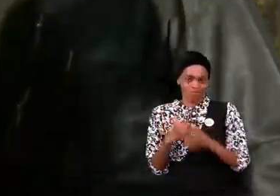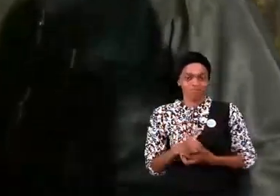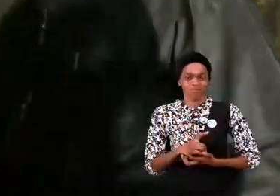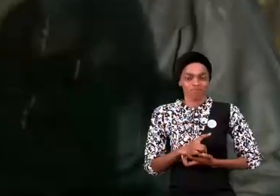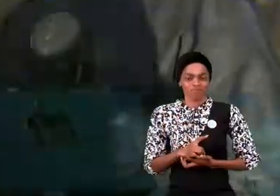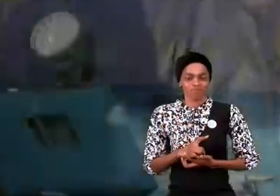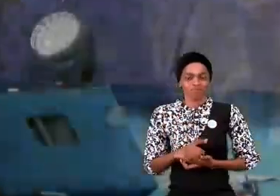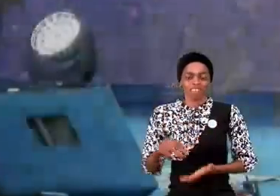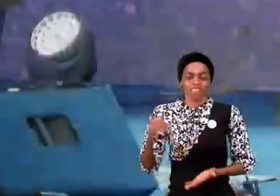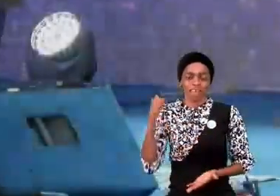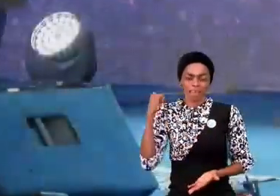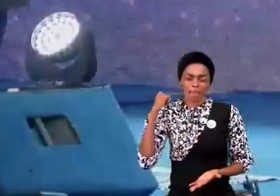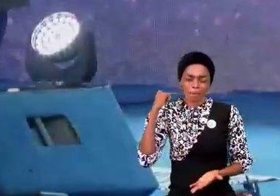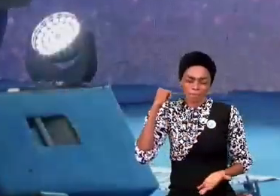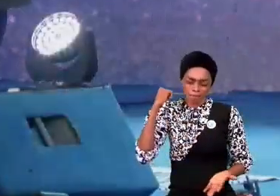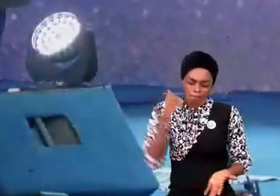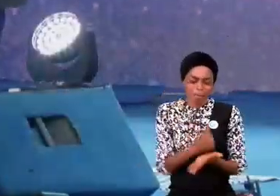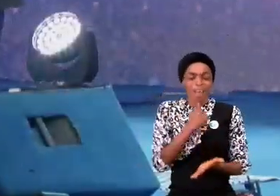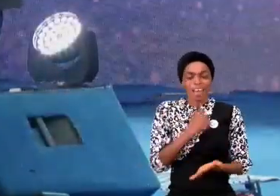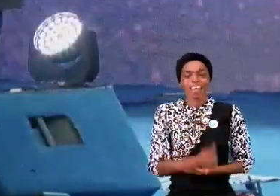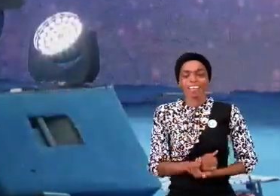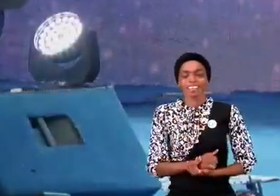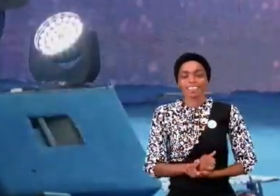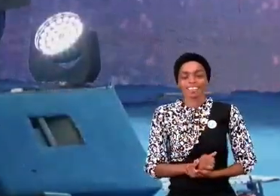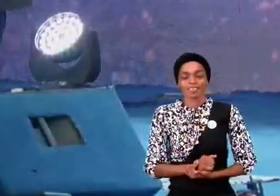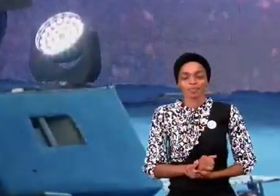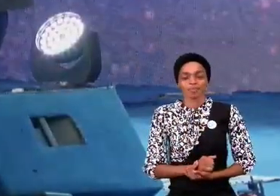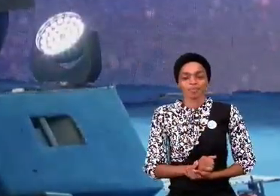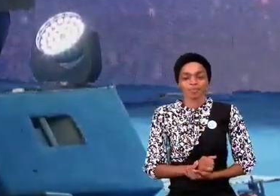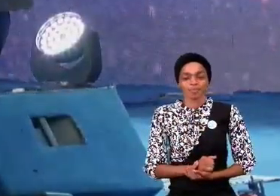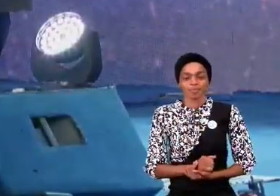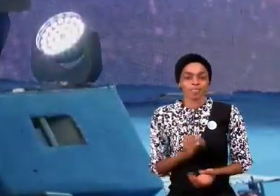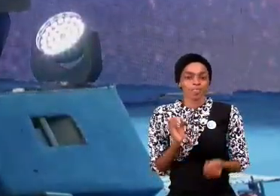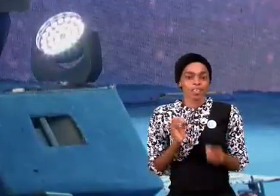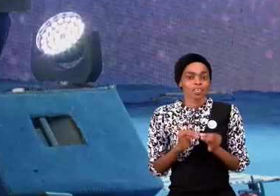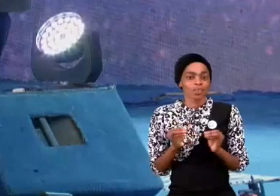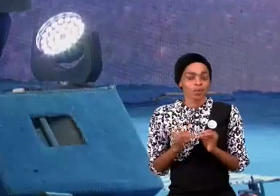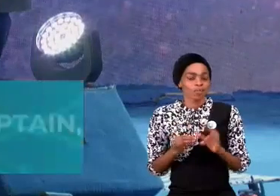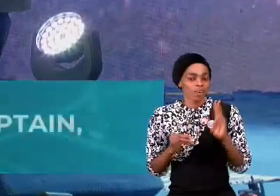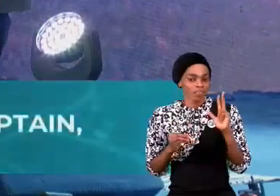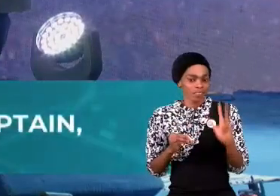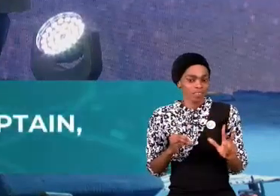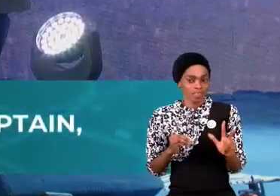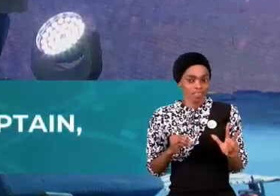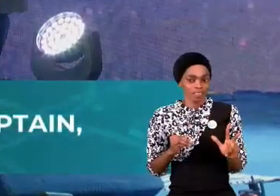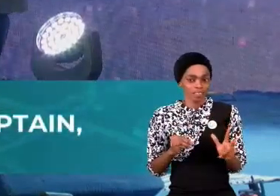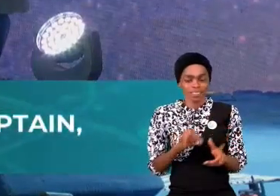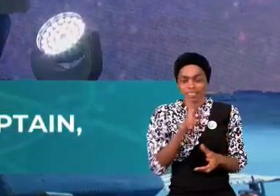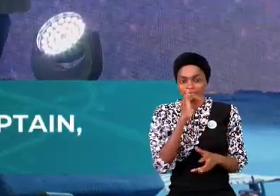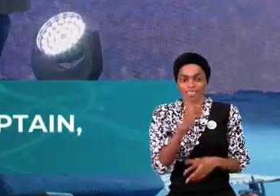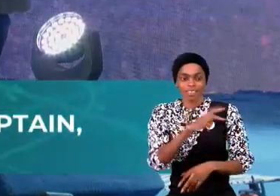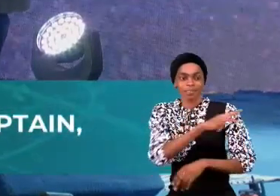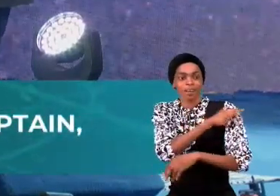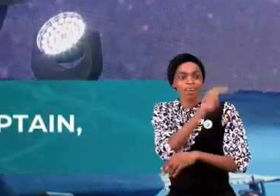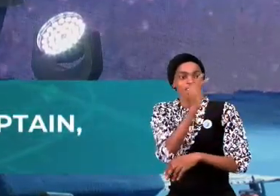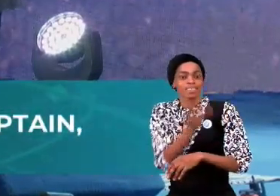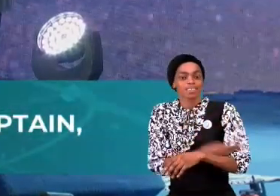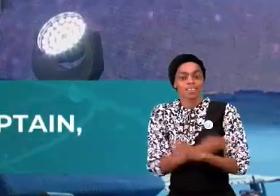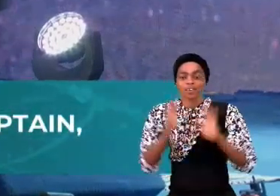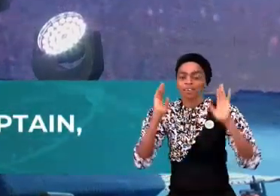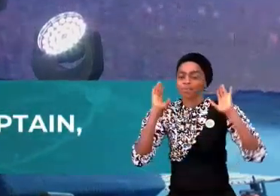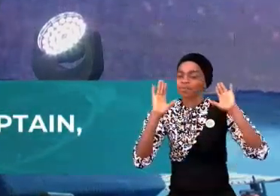Number three here is the mighty wonders of the captain, our deliverer.